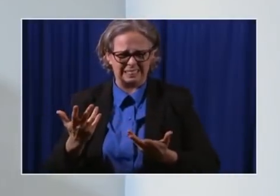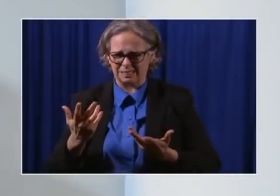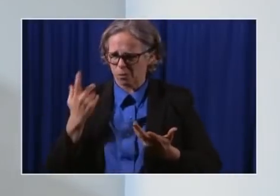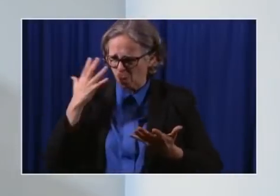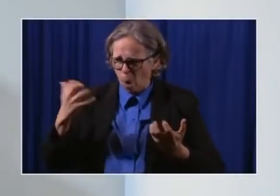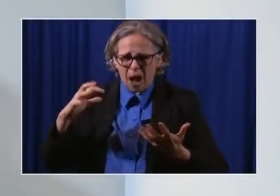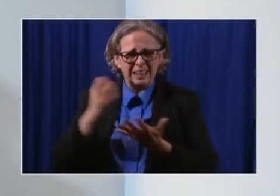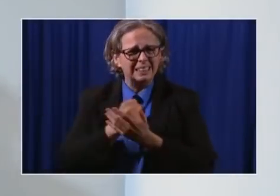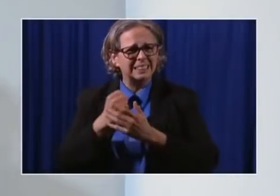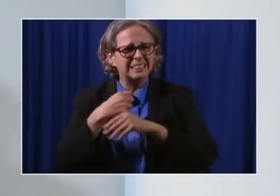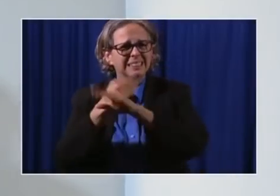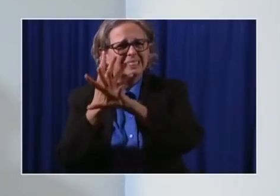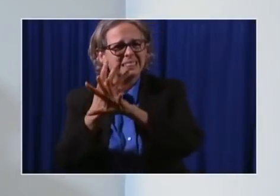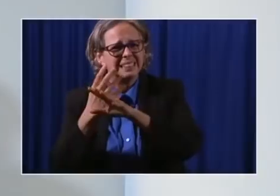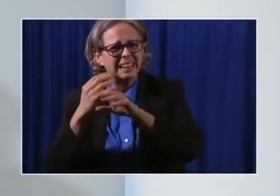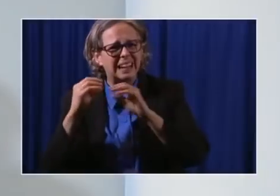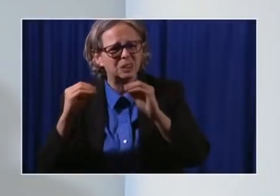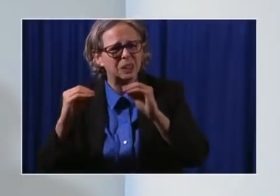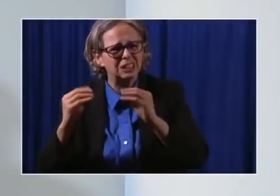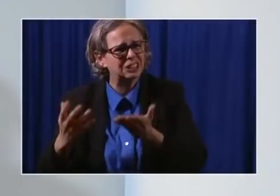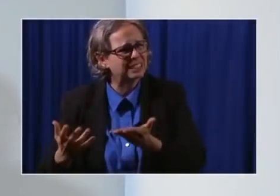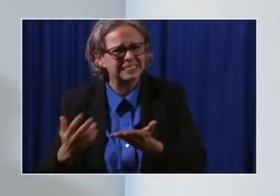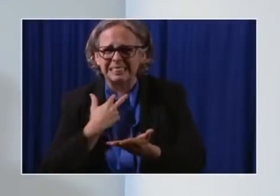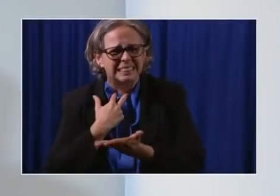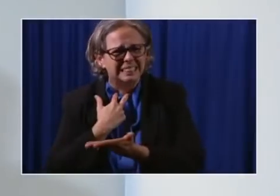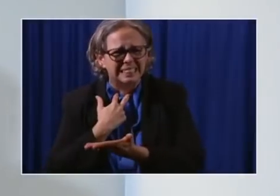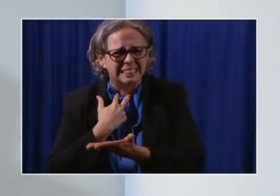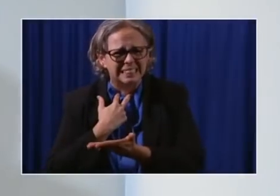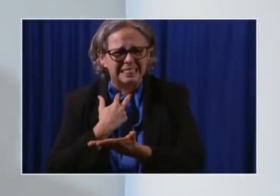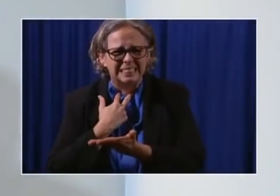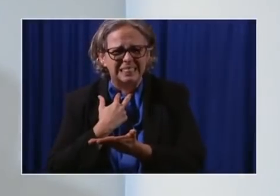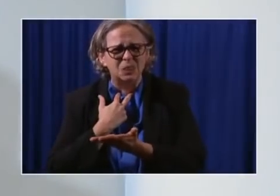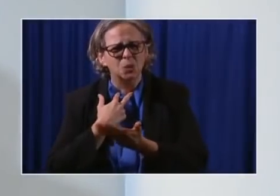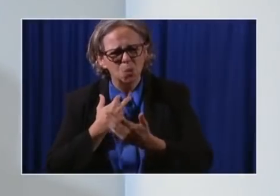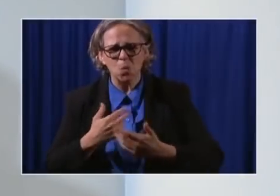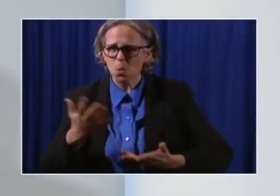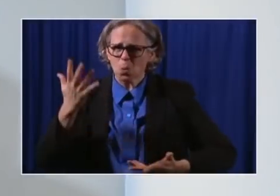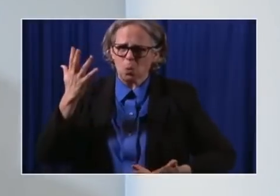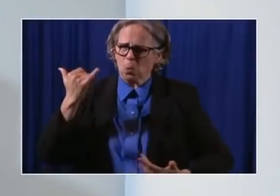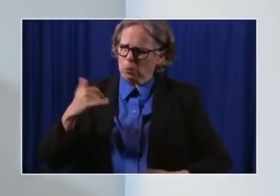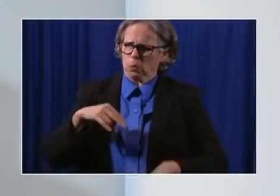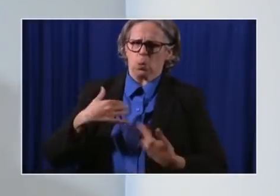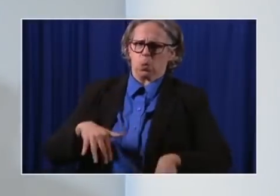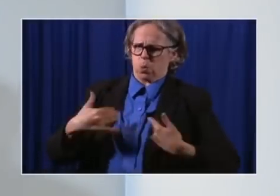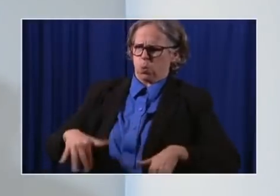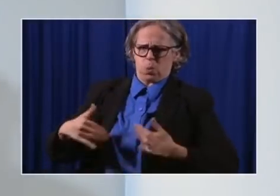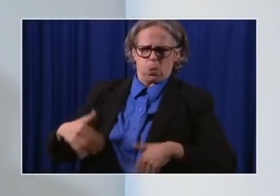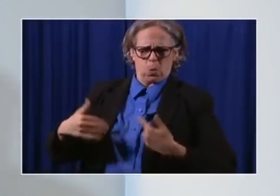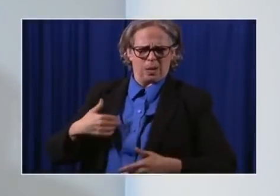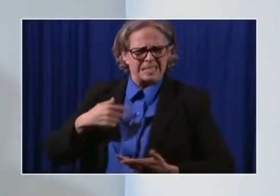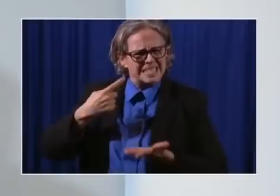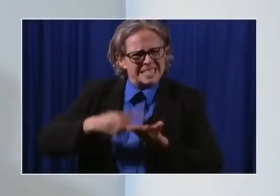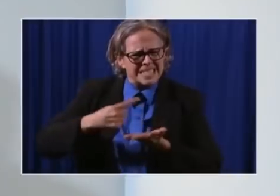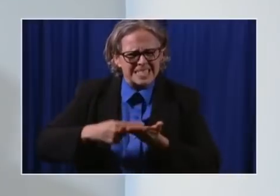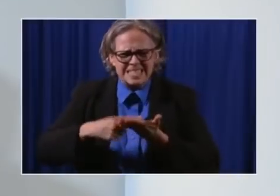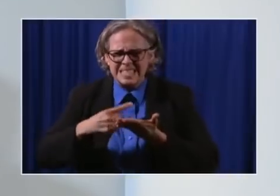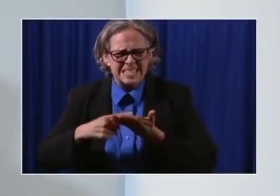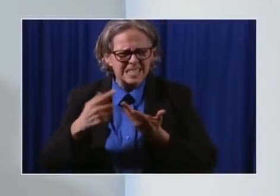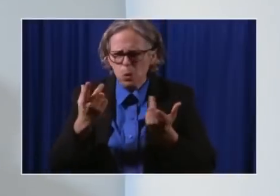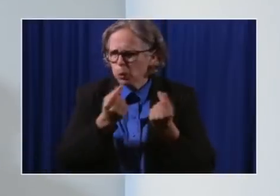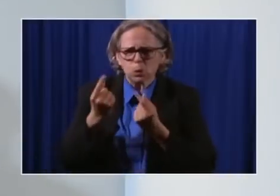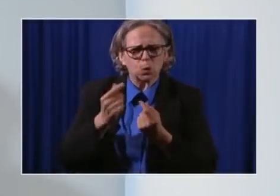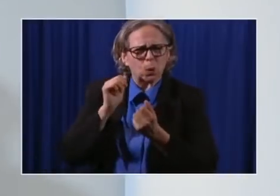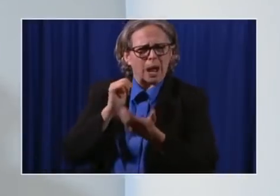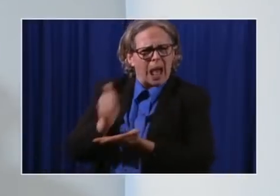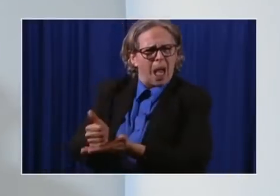so we have been working on this issue. I know that many of you are aware of students who end up in library